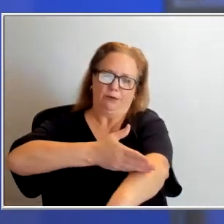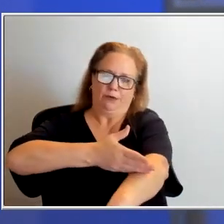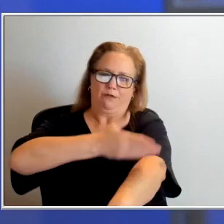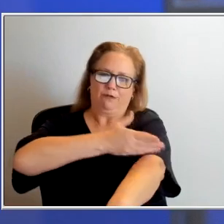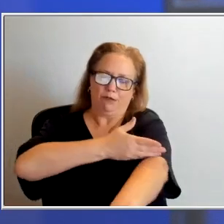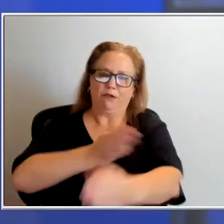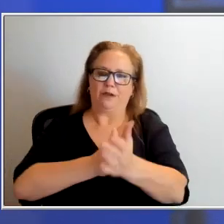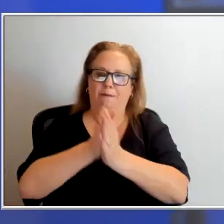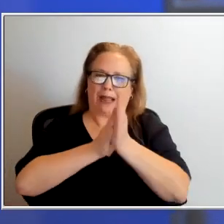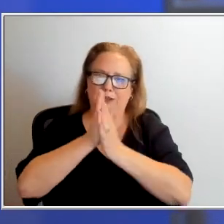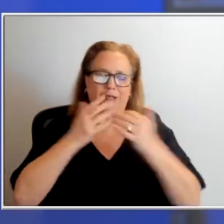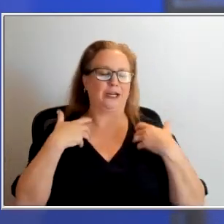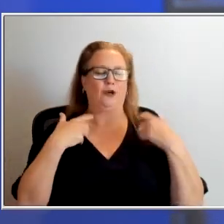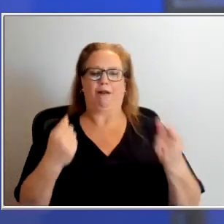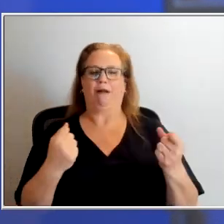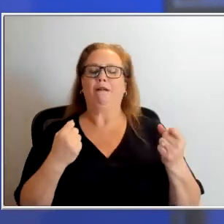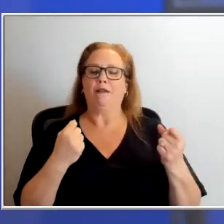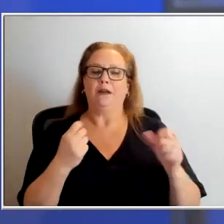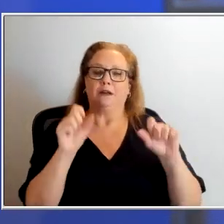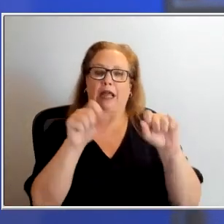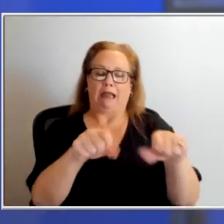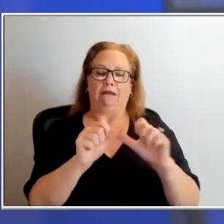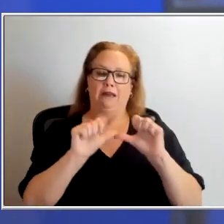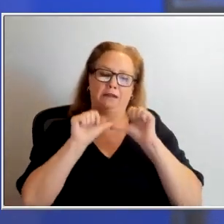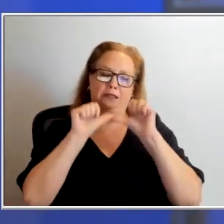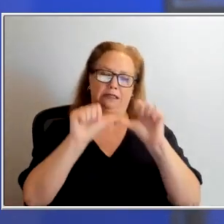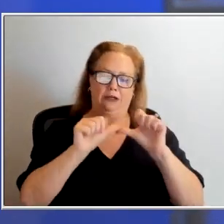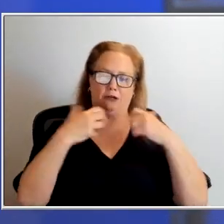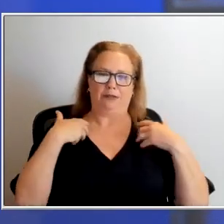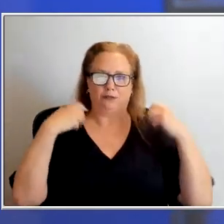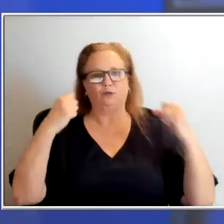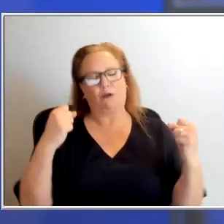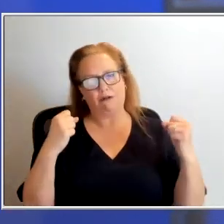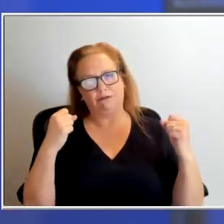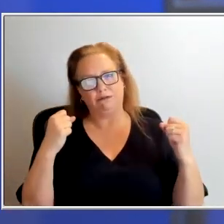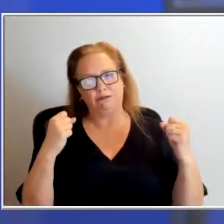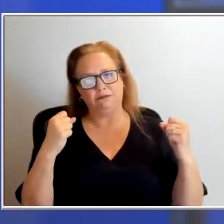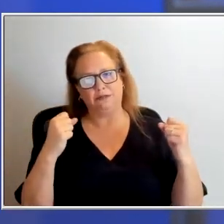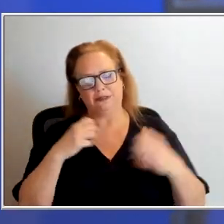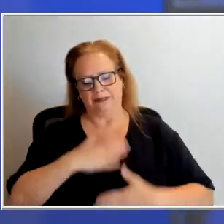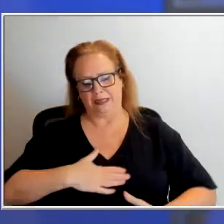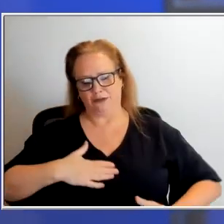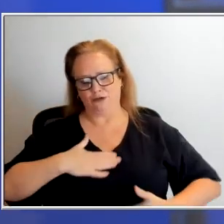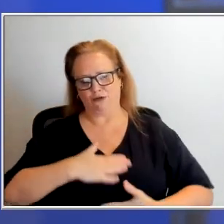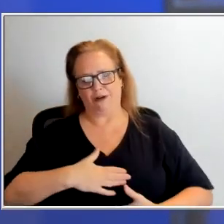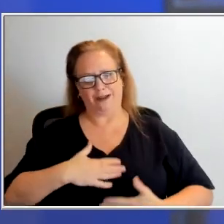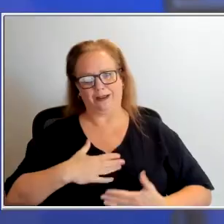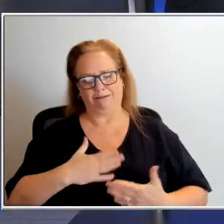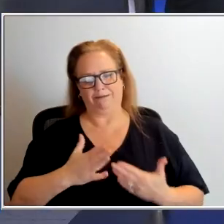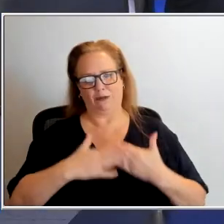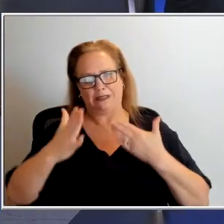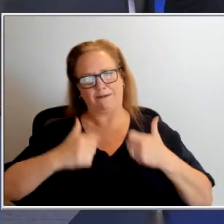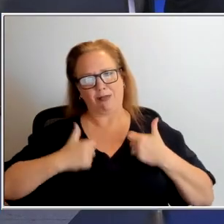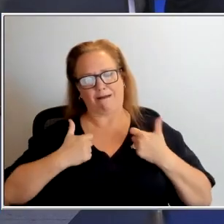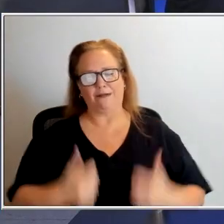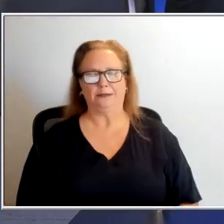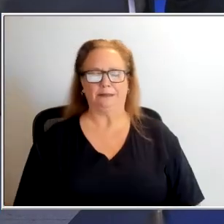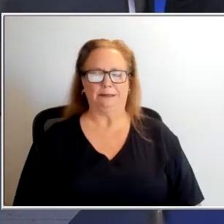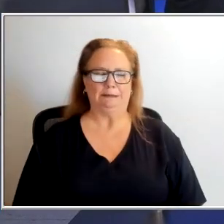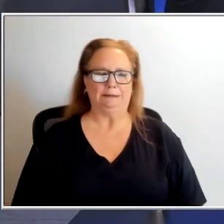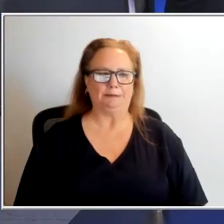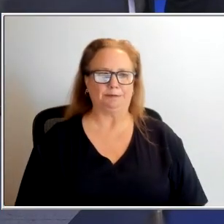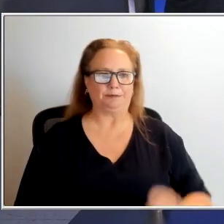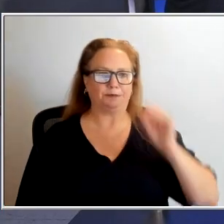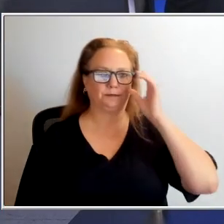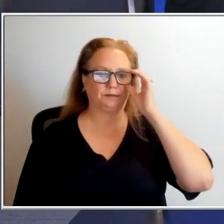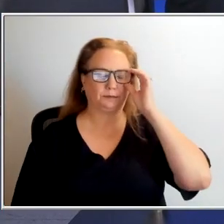grow your health, and you can continue to be strong and enjoy an abundant life. I just say it's interesting. Hearing